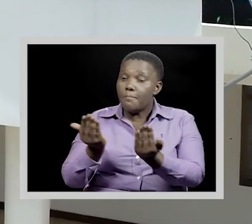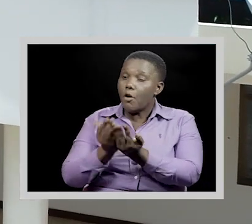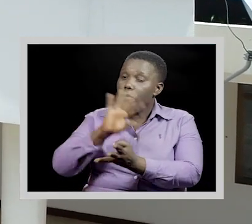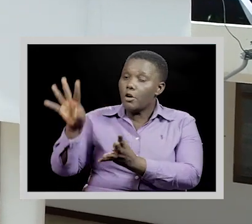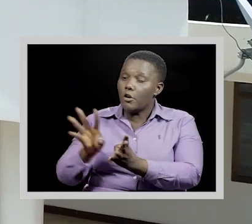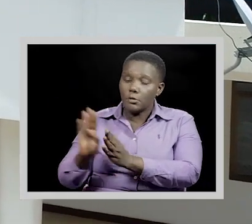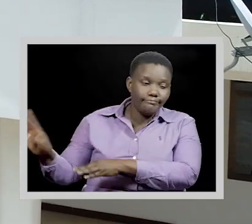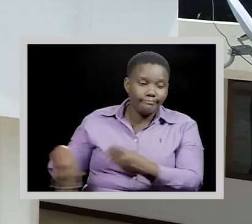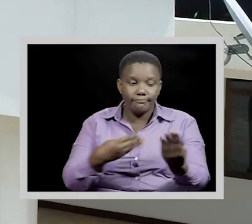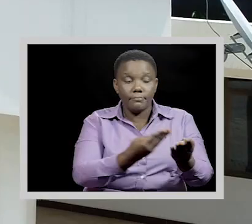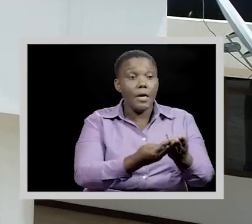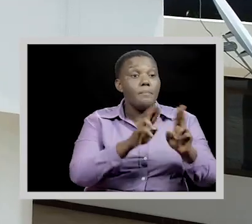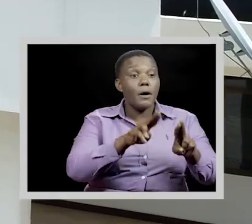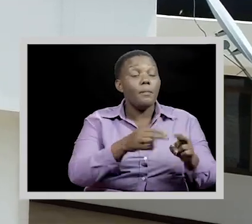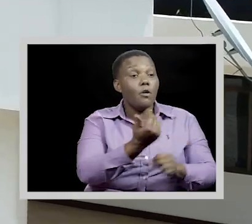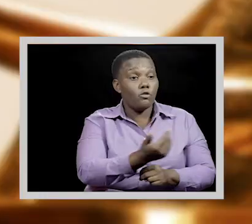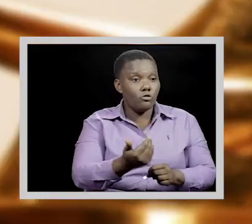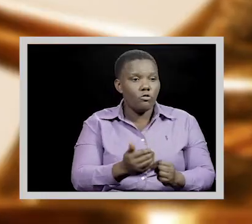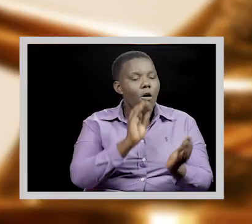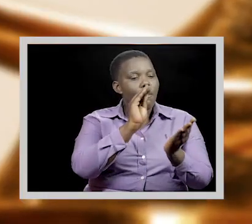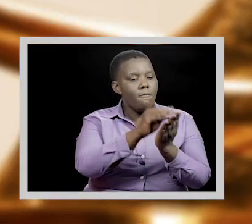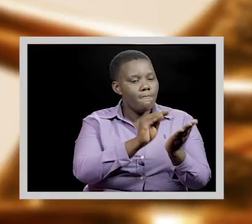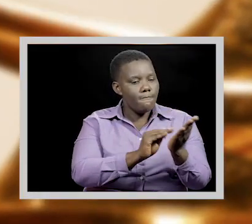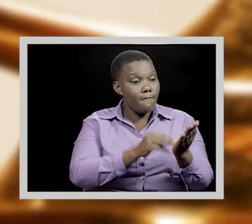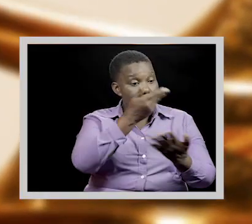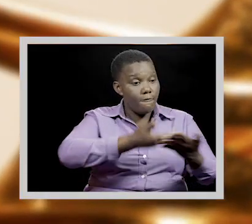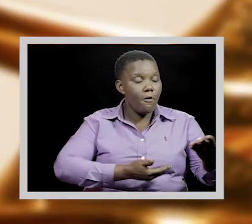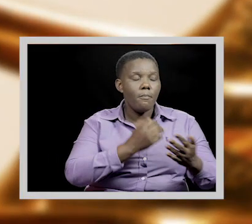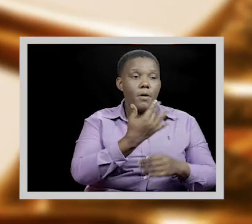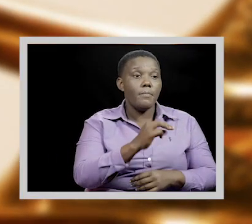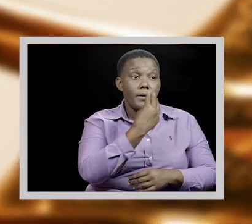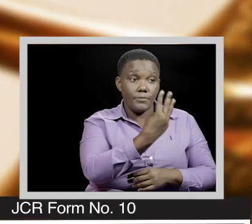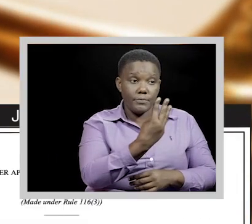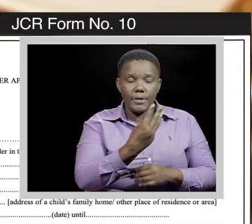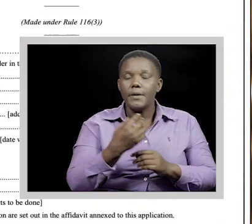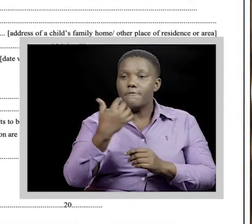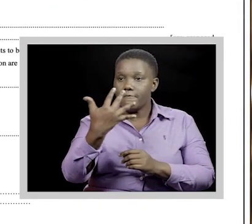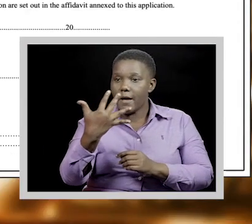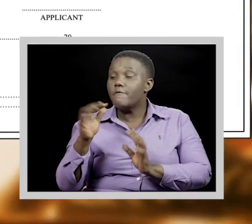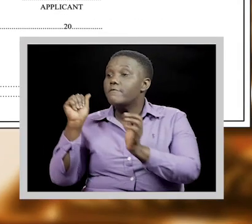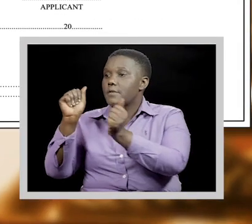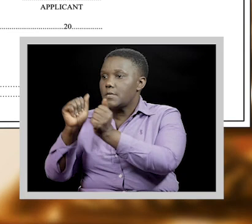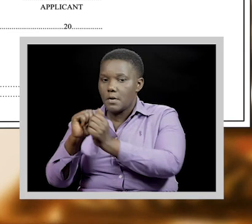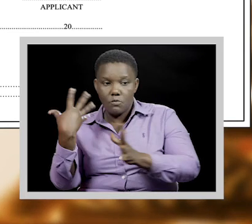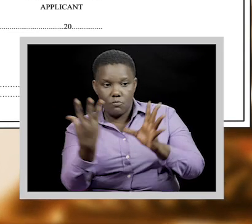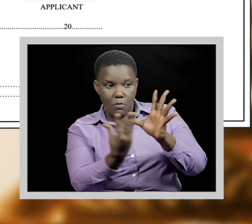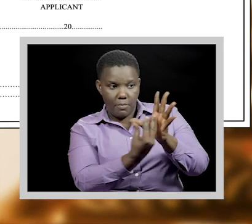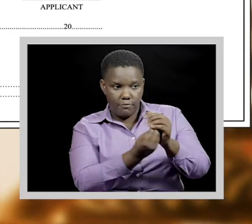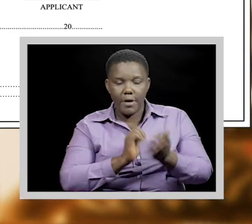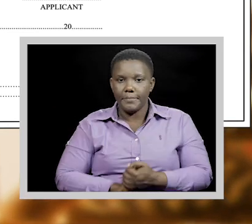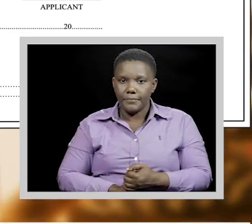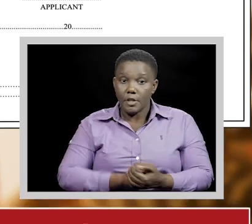These applications are lodged in the juvenile court by filling in form number 3, 5, and 10